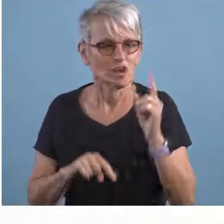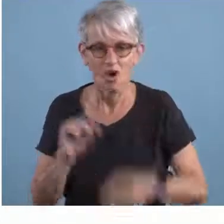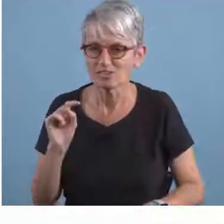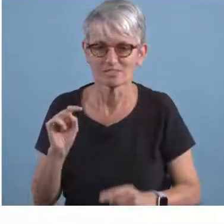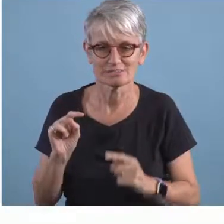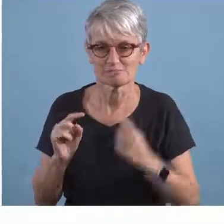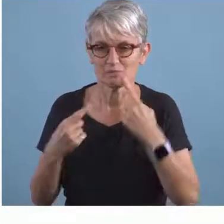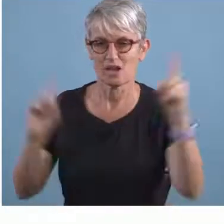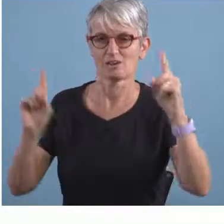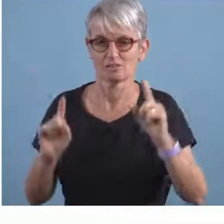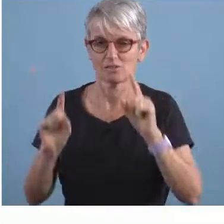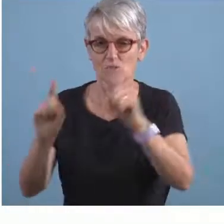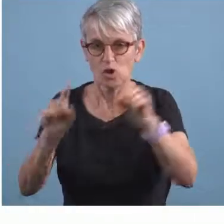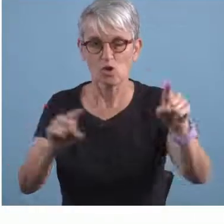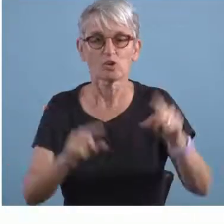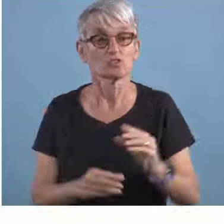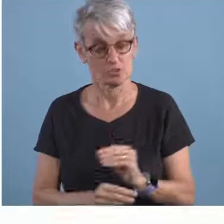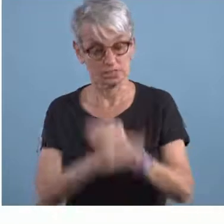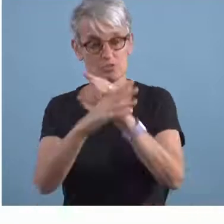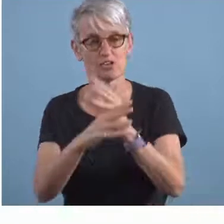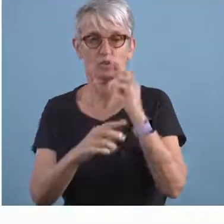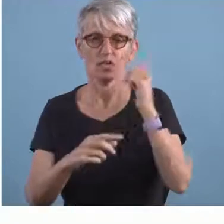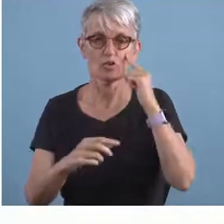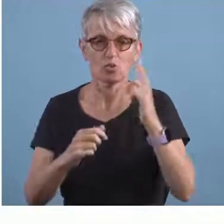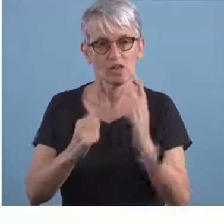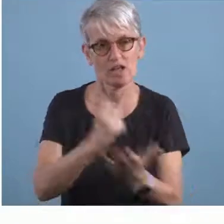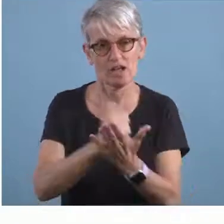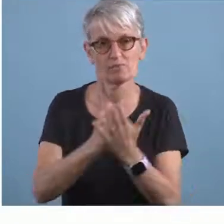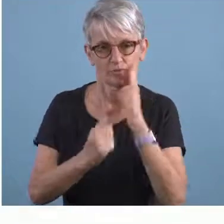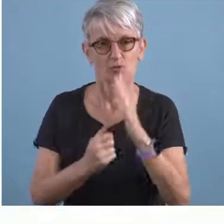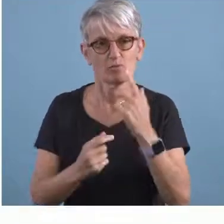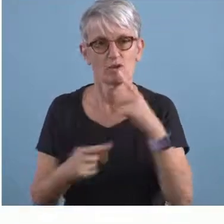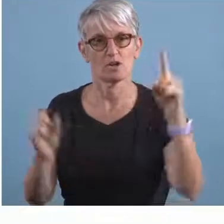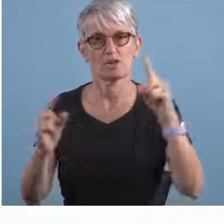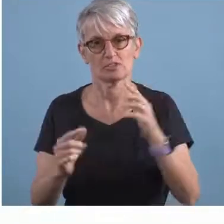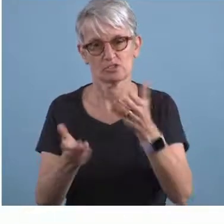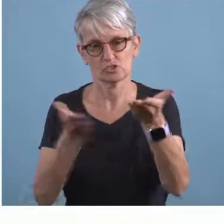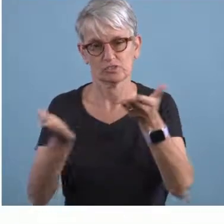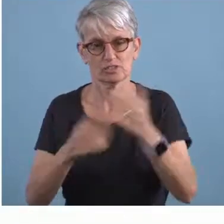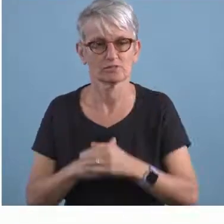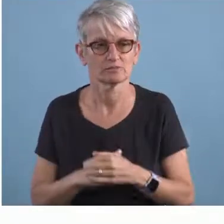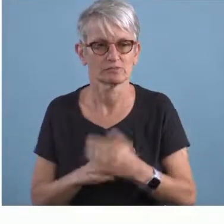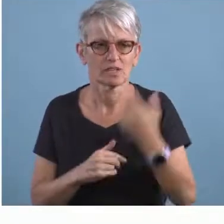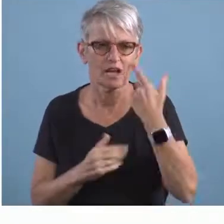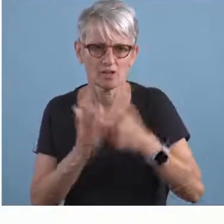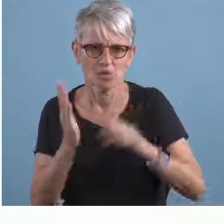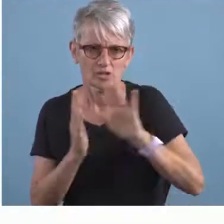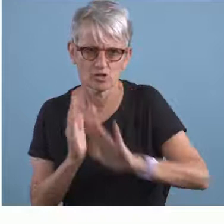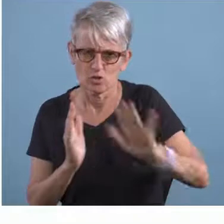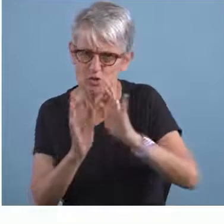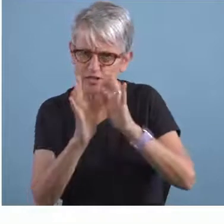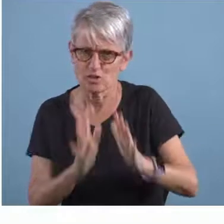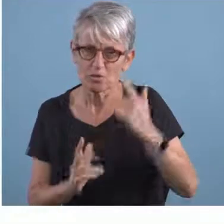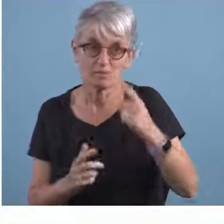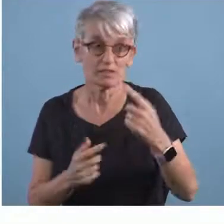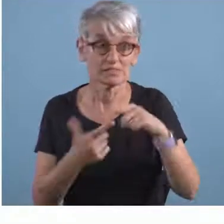and we were hoping telepractice would help to meet that. And I don't know what your interpreter thinks, but both for sign